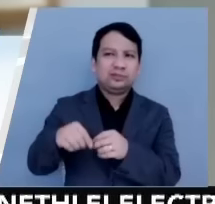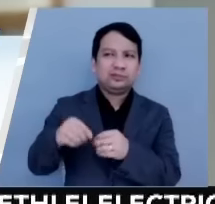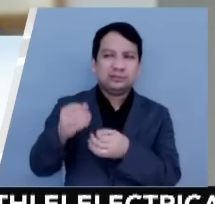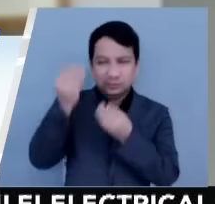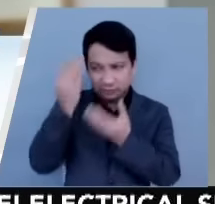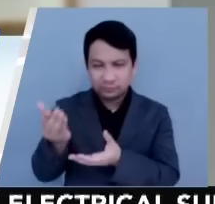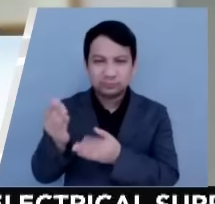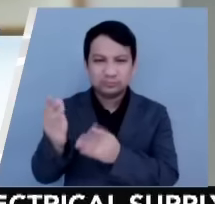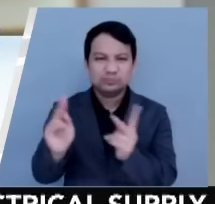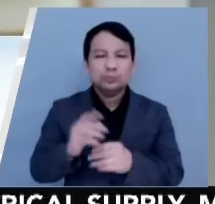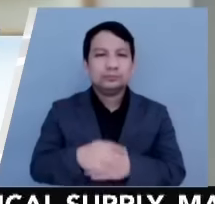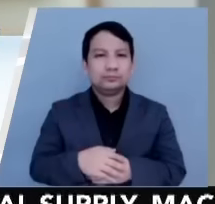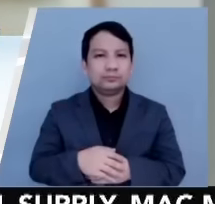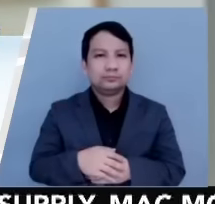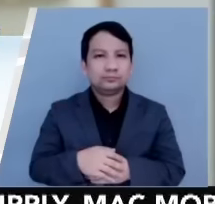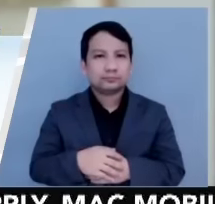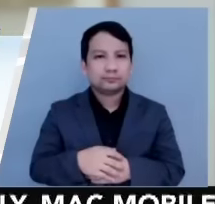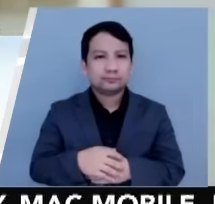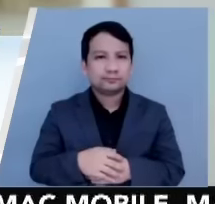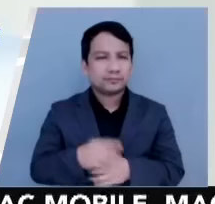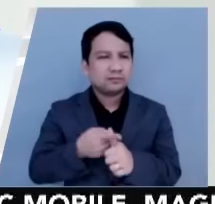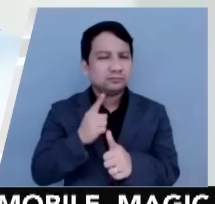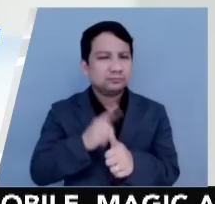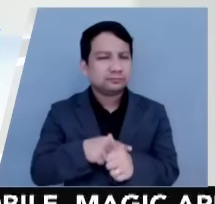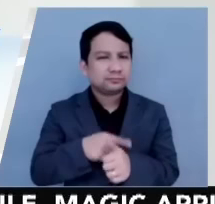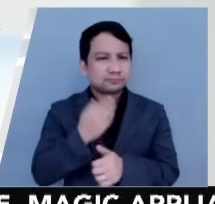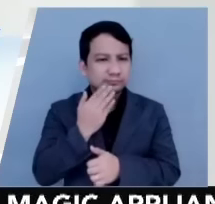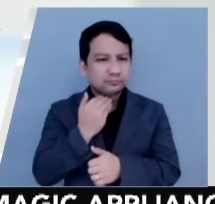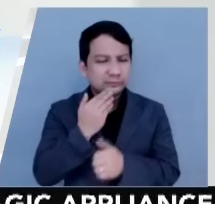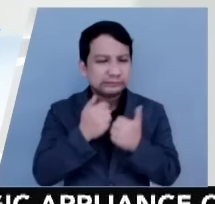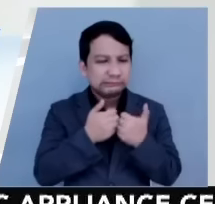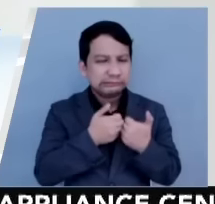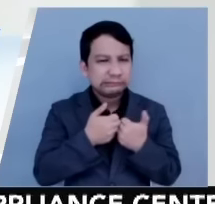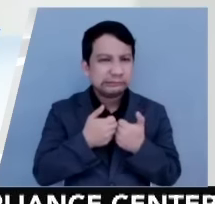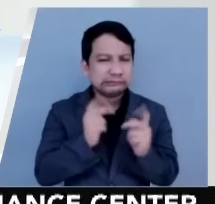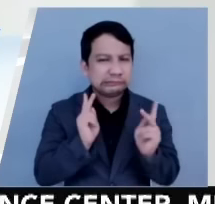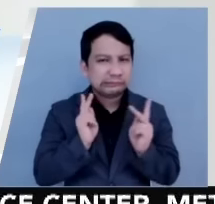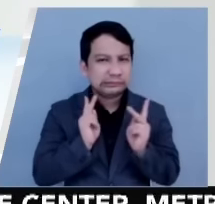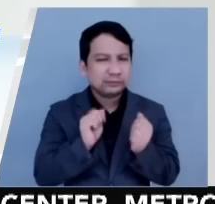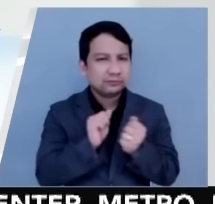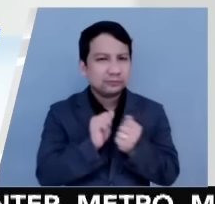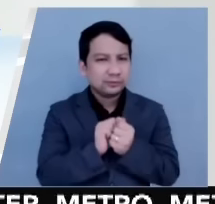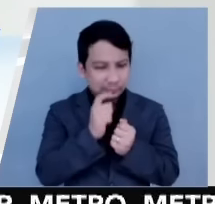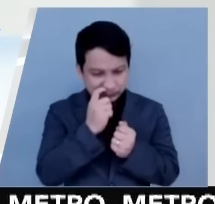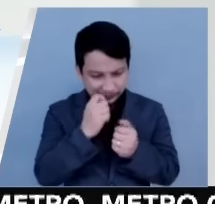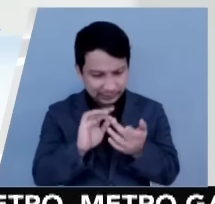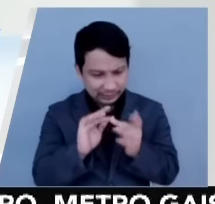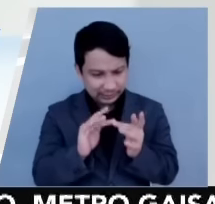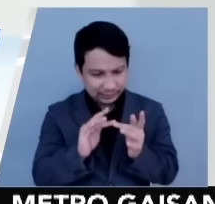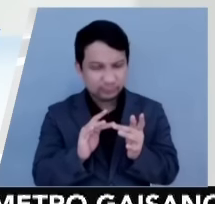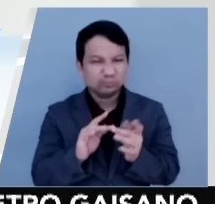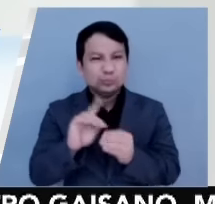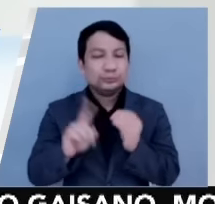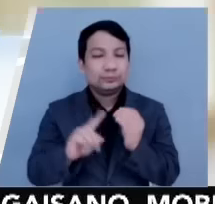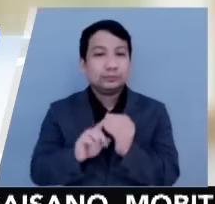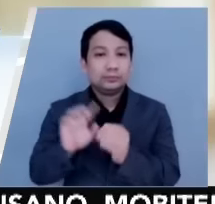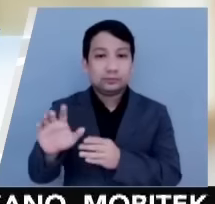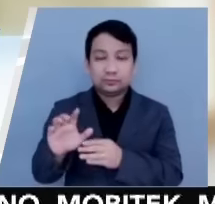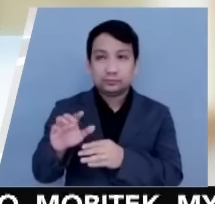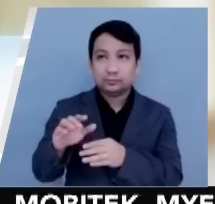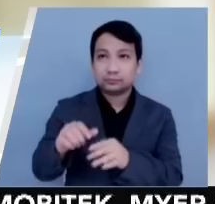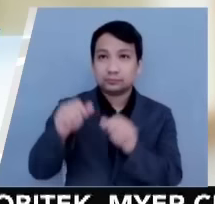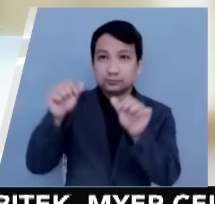Unang napansin ang sweet gestures ng dalawa sa isa't isa, lalo na online. Gaya na lang ng pag-repost ni